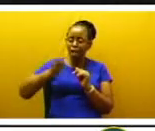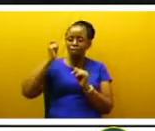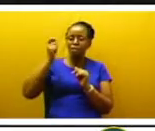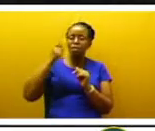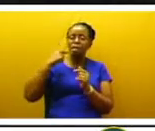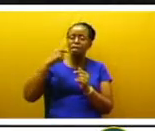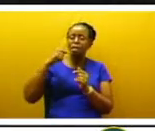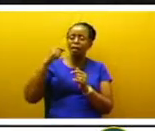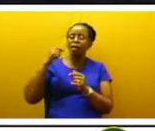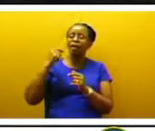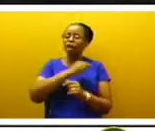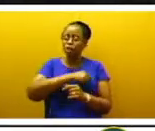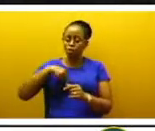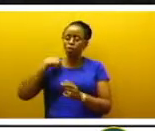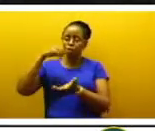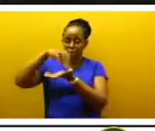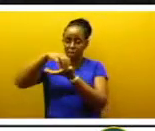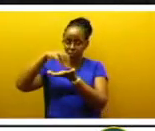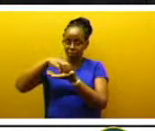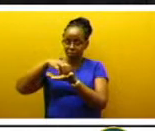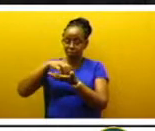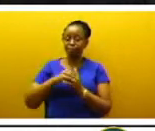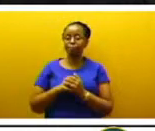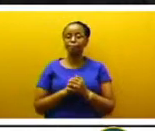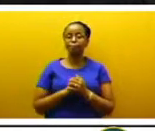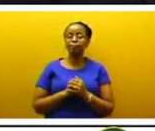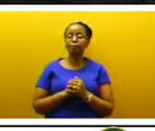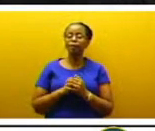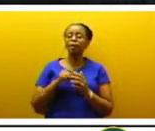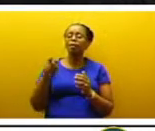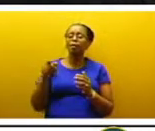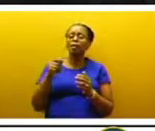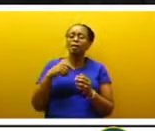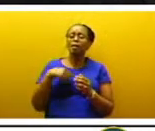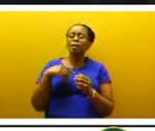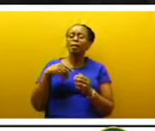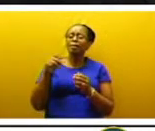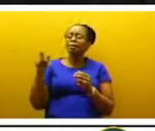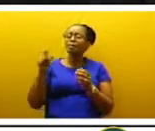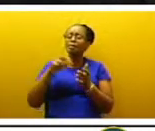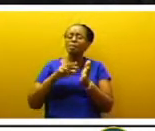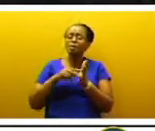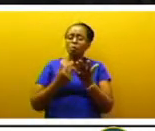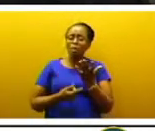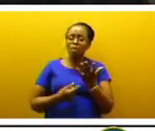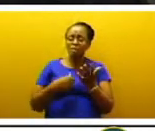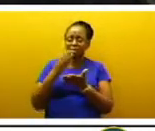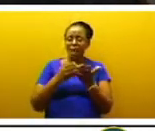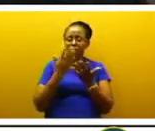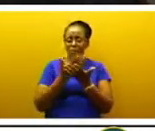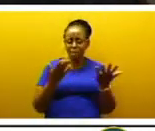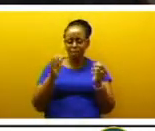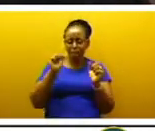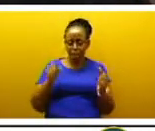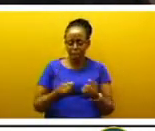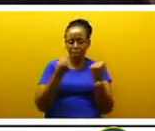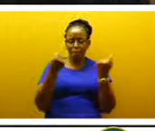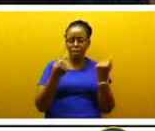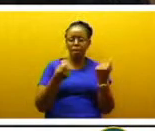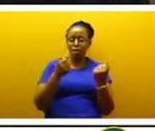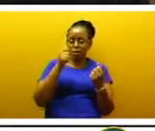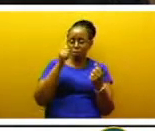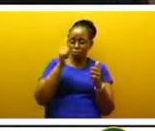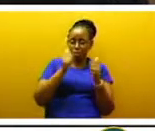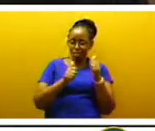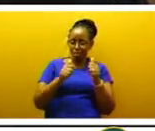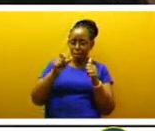this, that certain issues may happen that may make even a person who on the face of it could